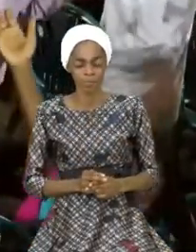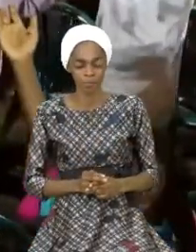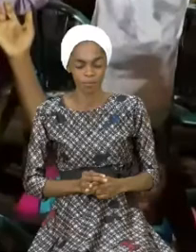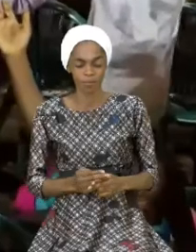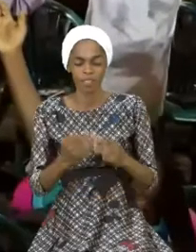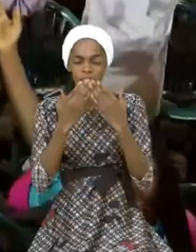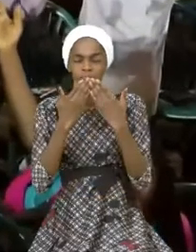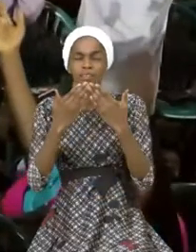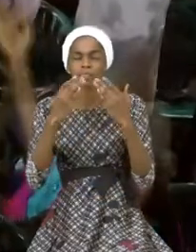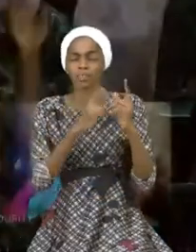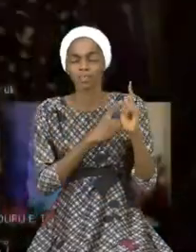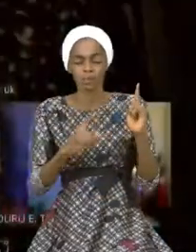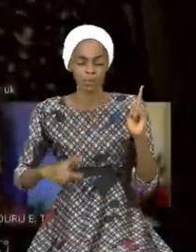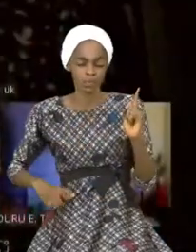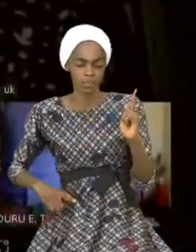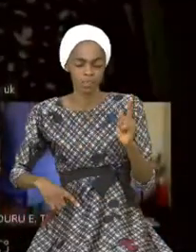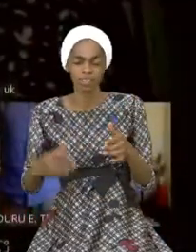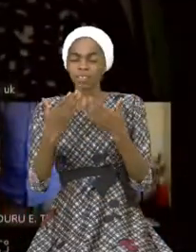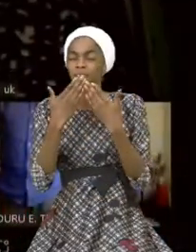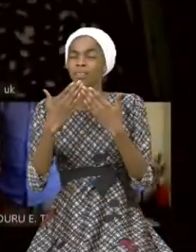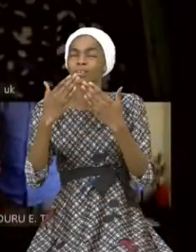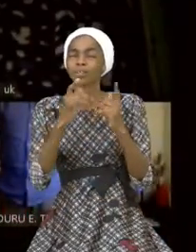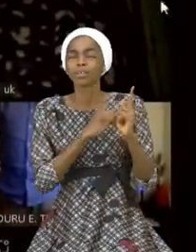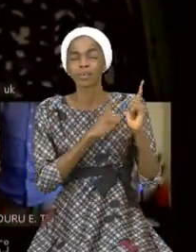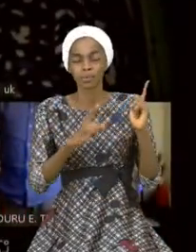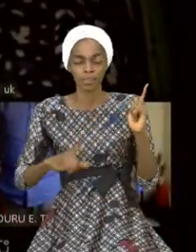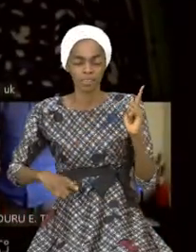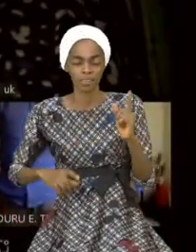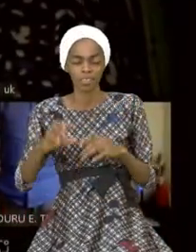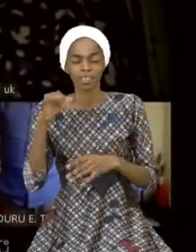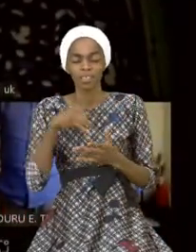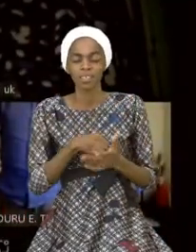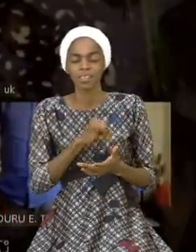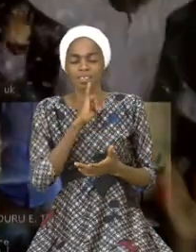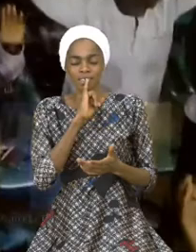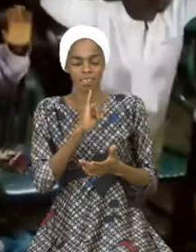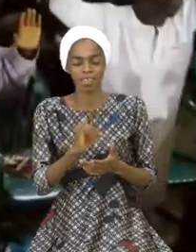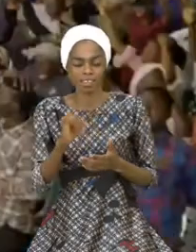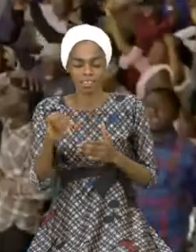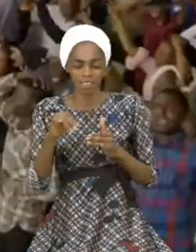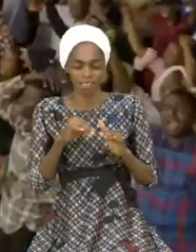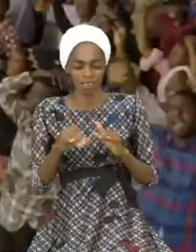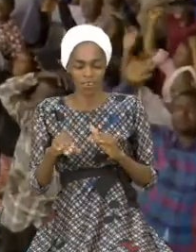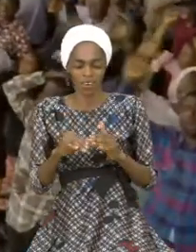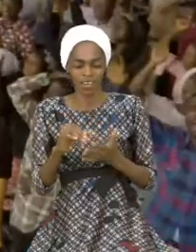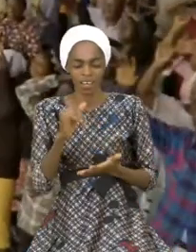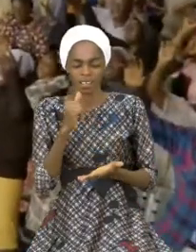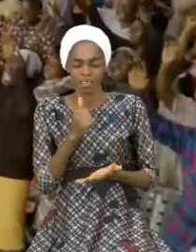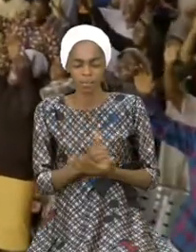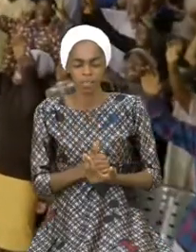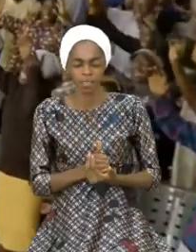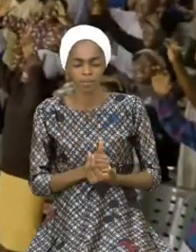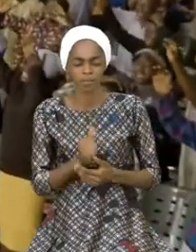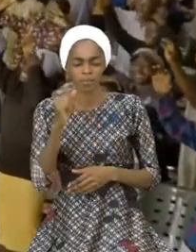Thank you, Lord. Thank you, Lord. It is done.